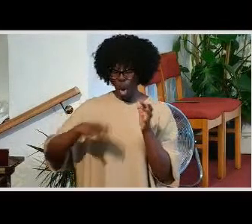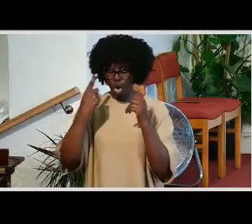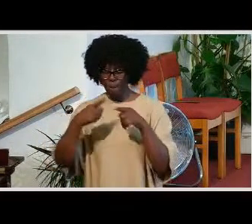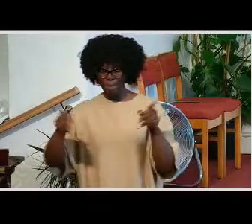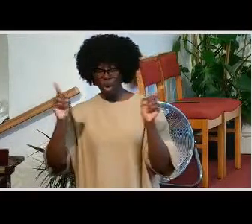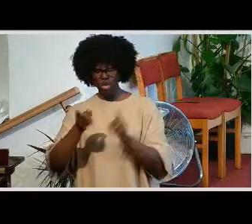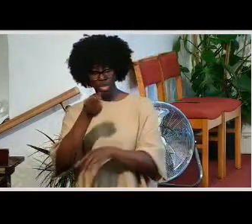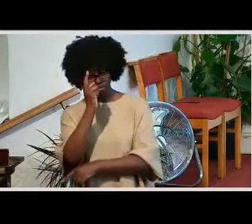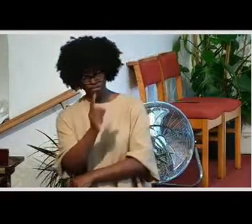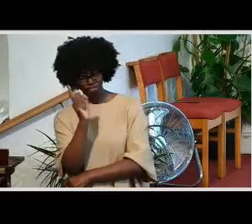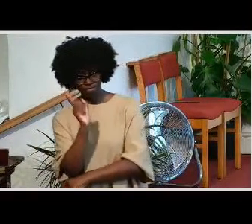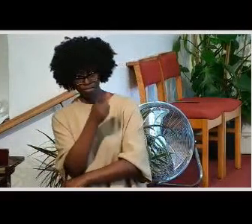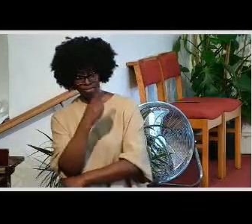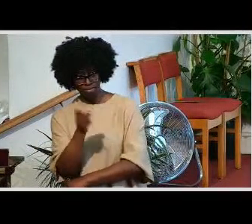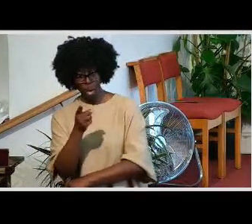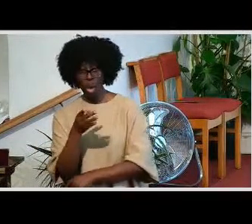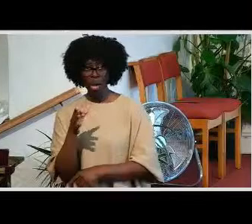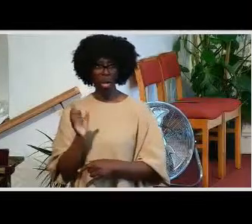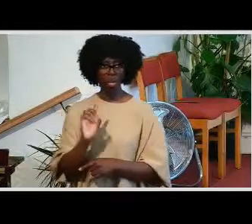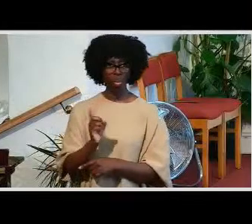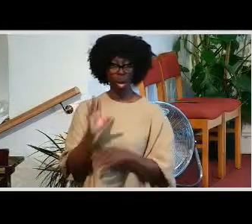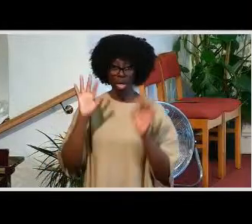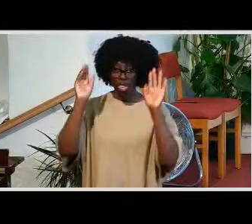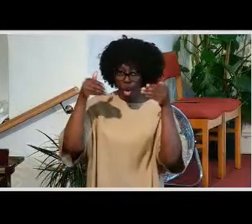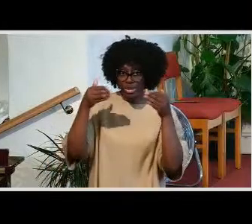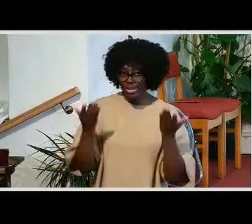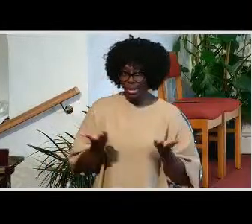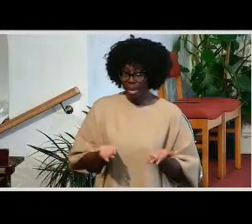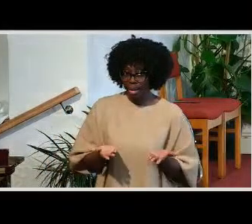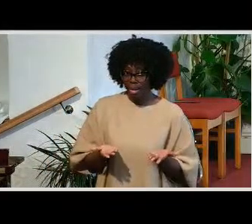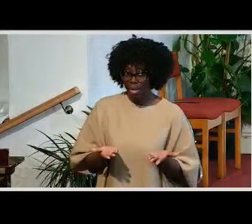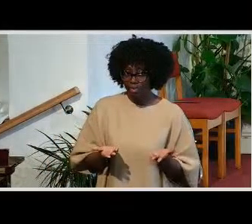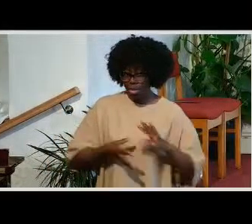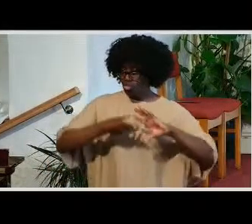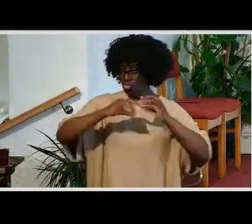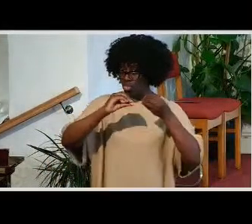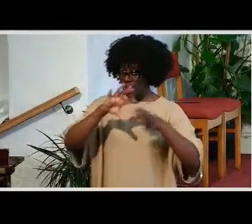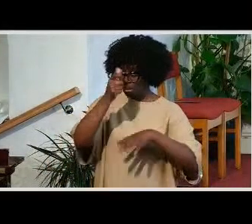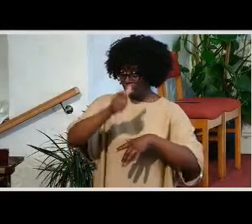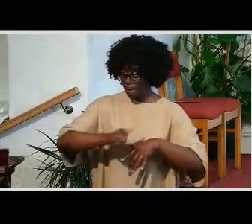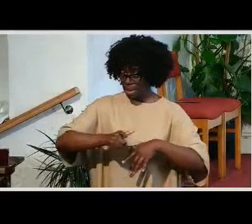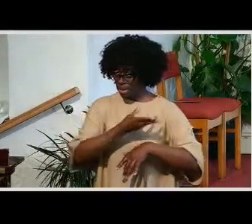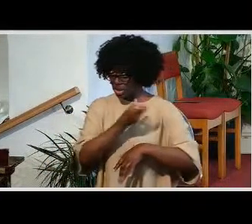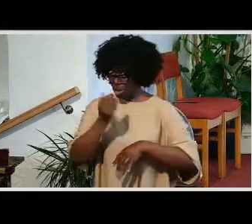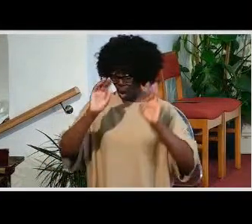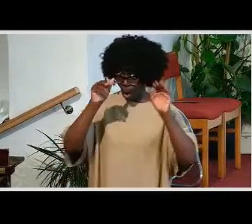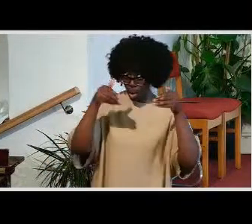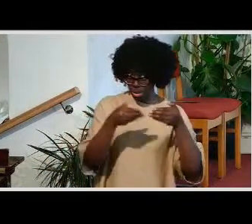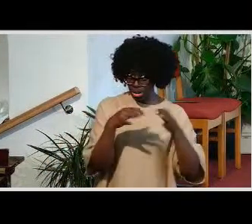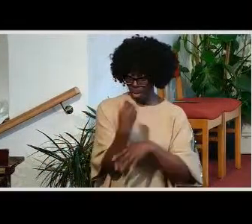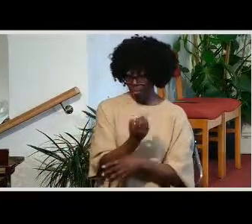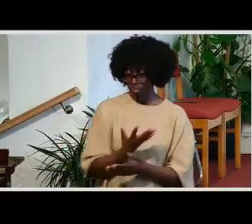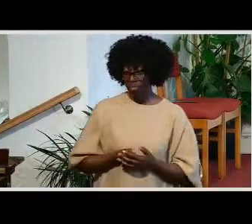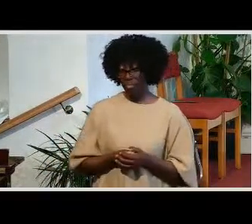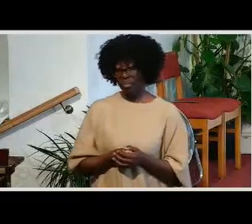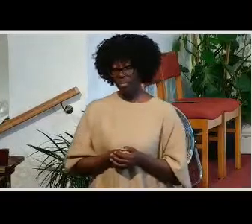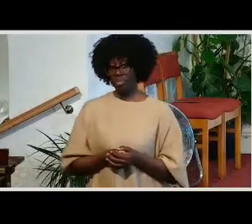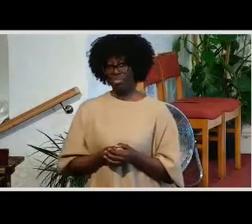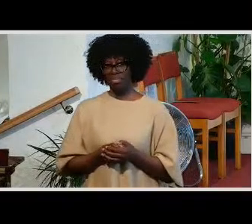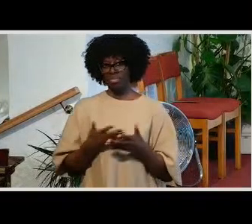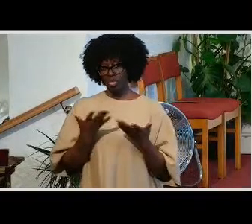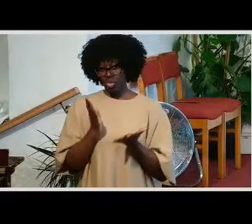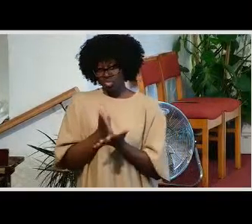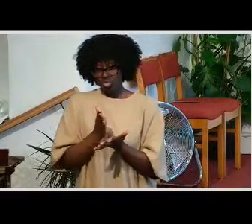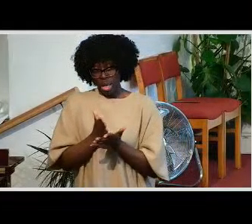composers are autistic. And so autism is not a condition that condemns you to not being